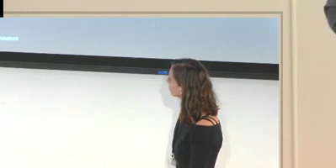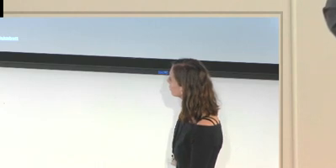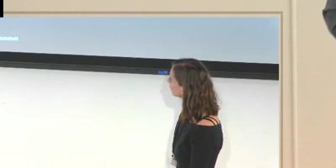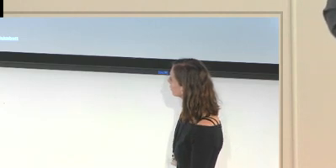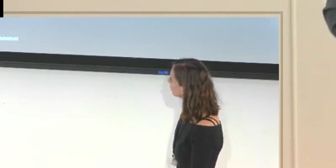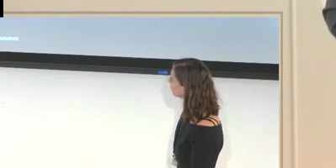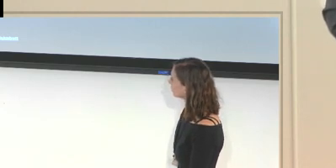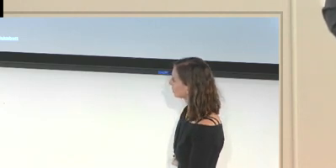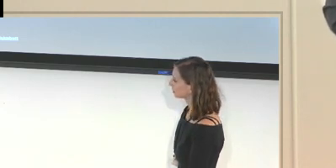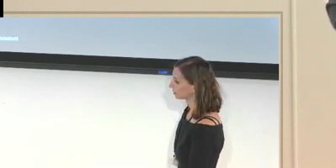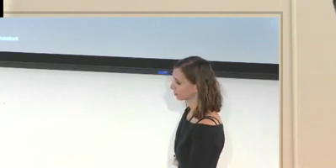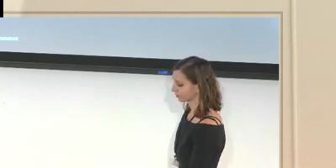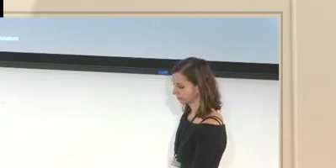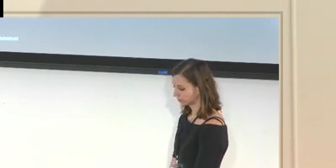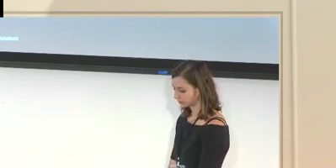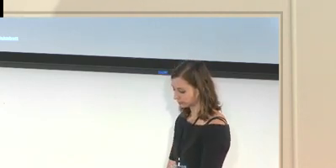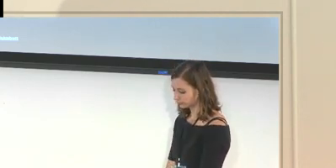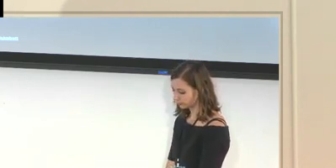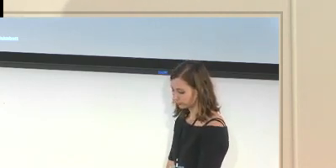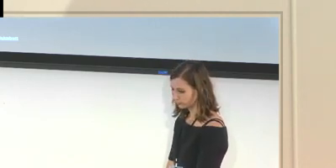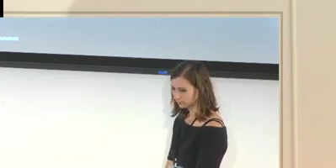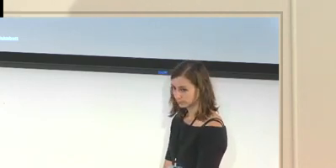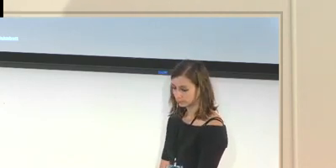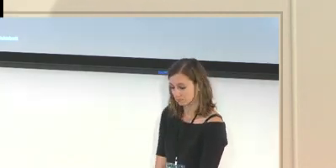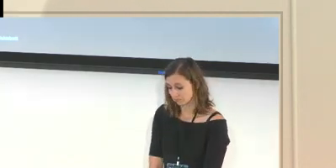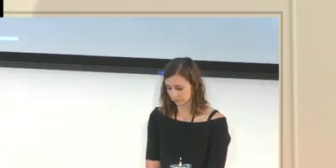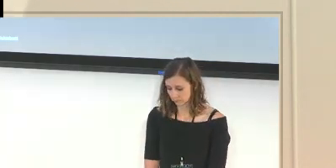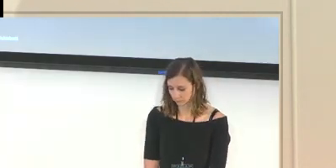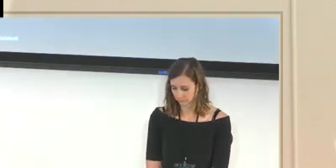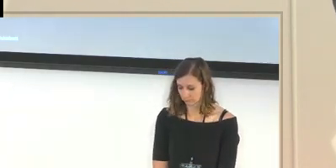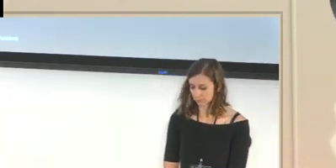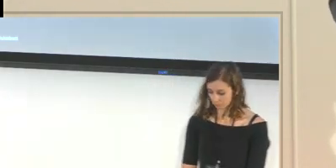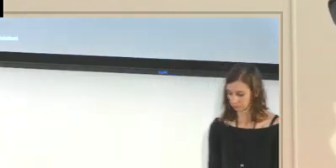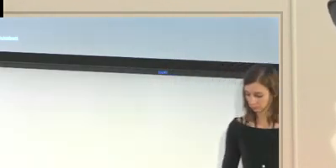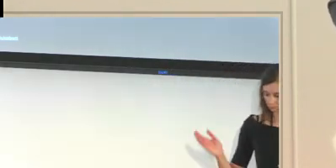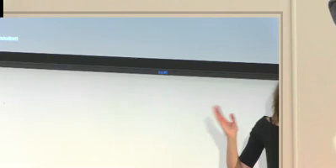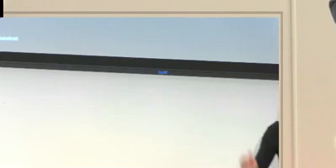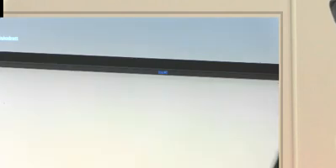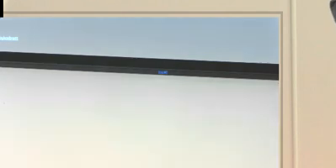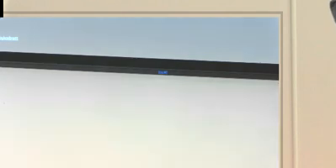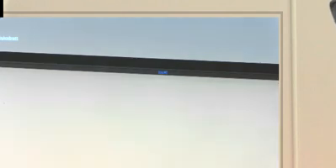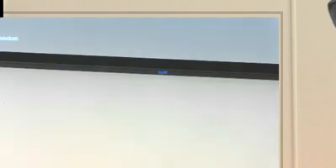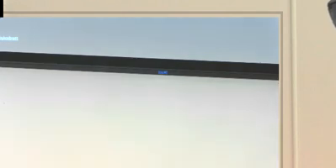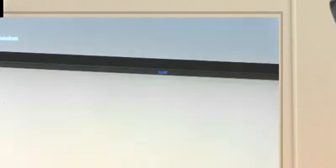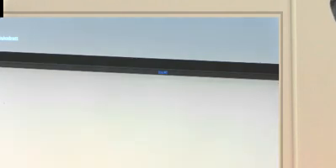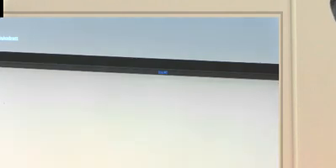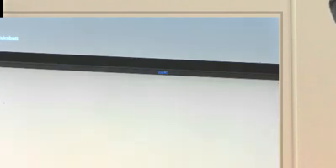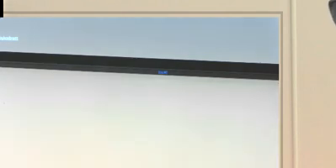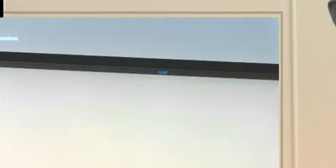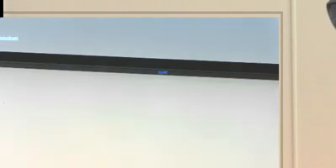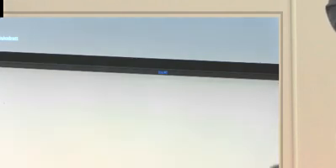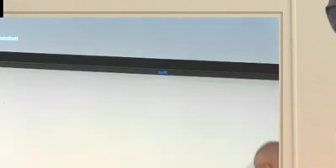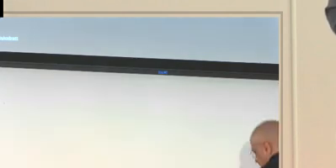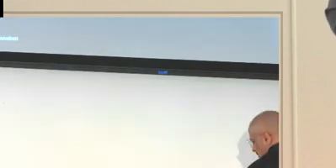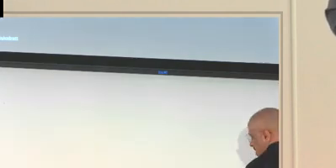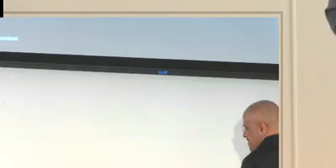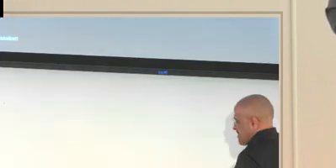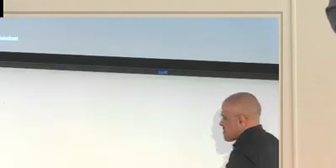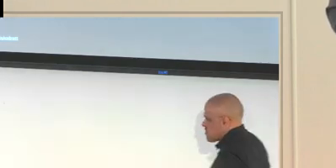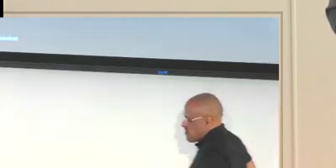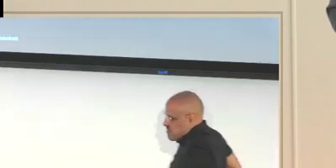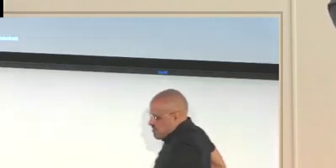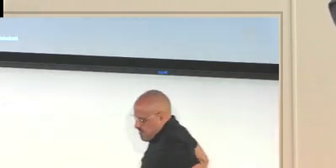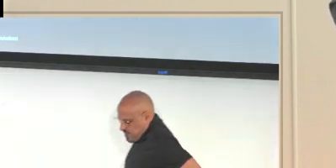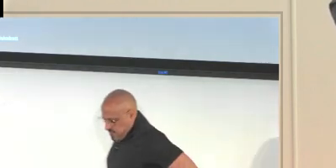$645 billion in disposable income. The influence of those is that there is, from a non-disposable